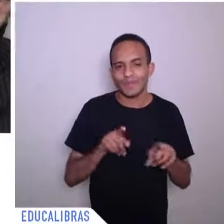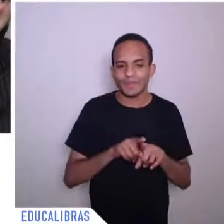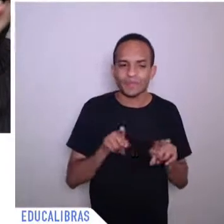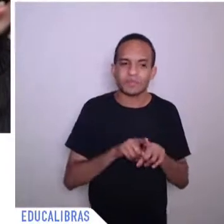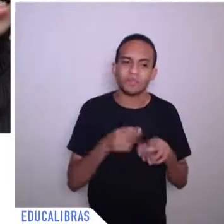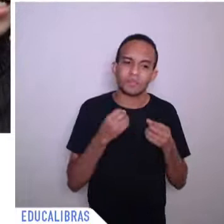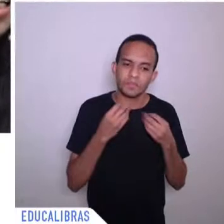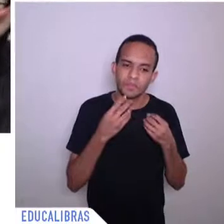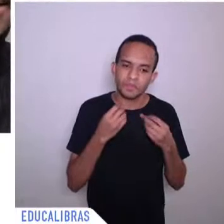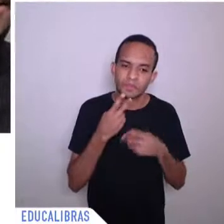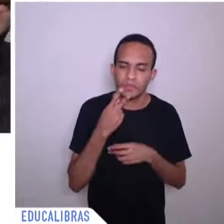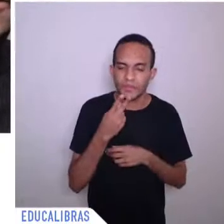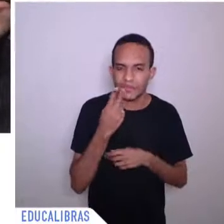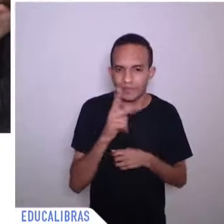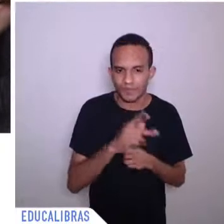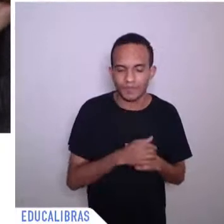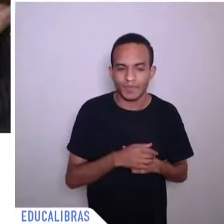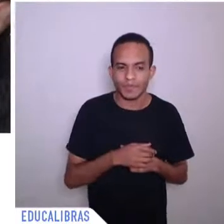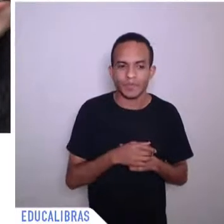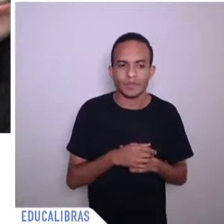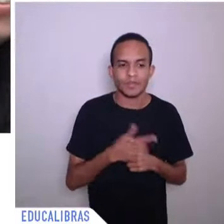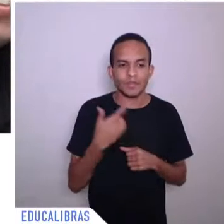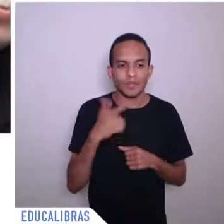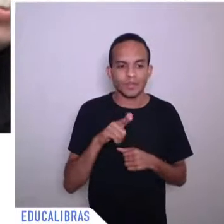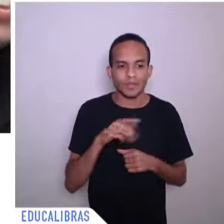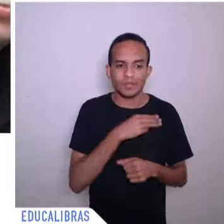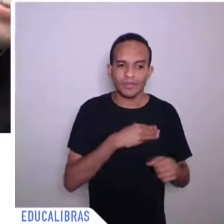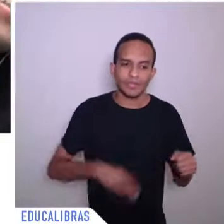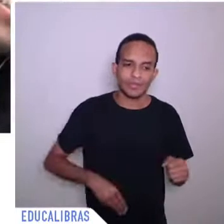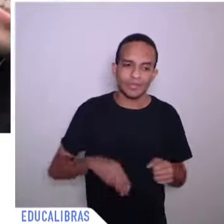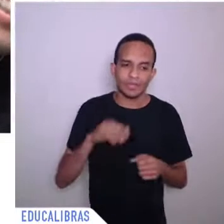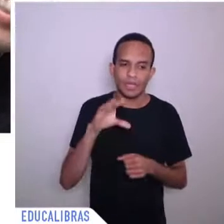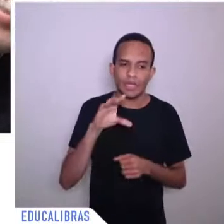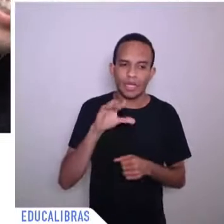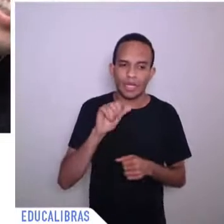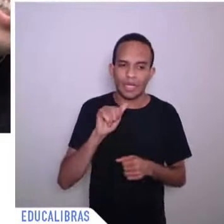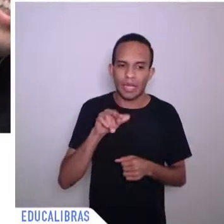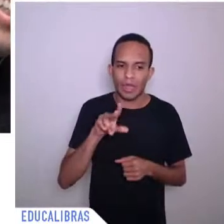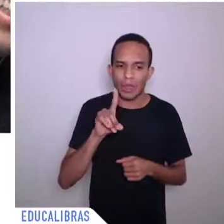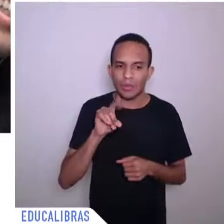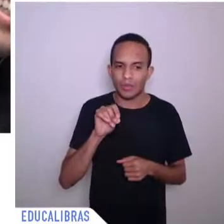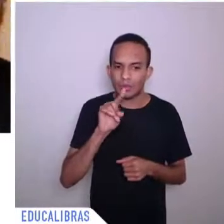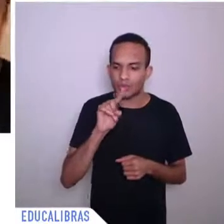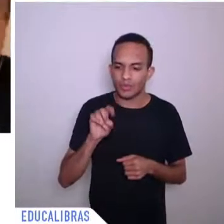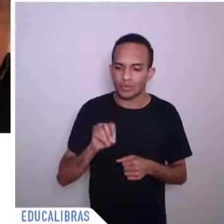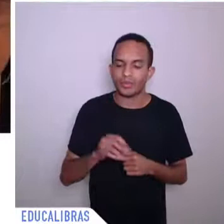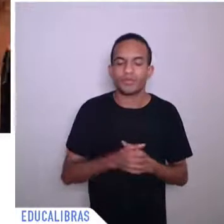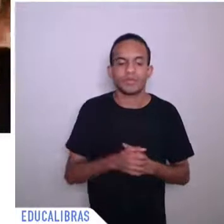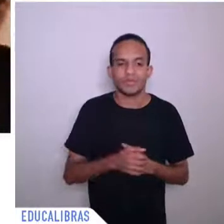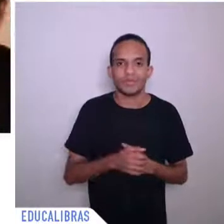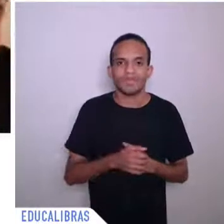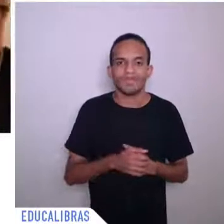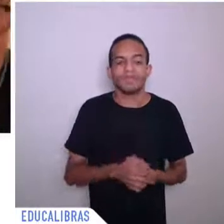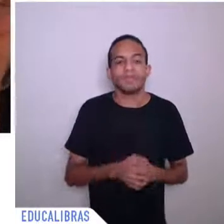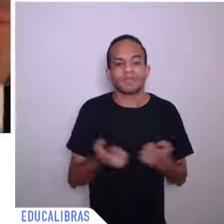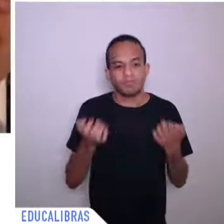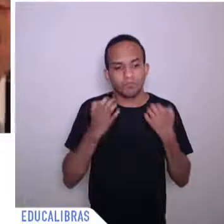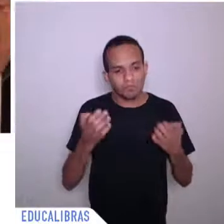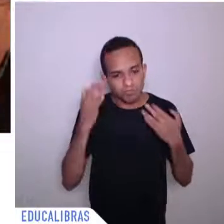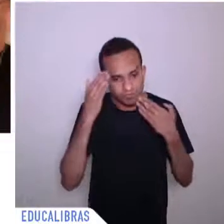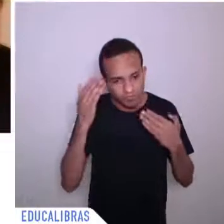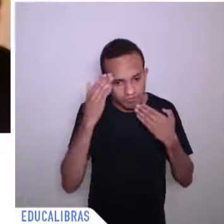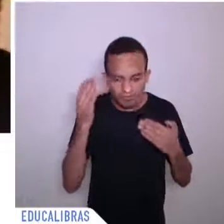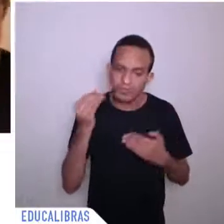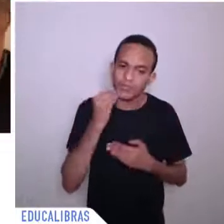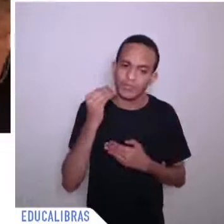is perfect. Okay, just seamless. Now, Minister Cardozo, well,